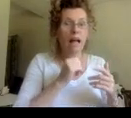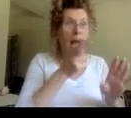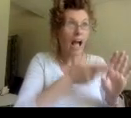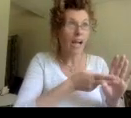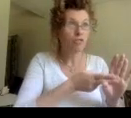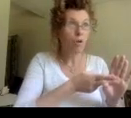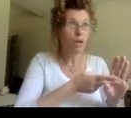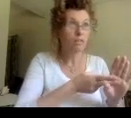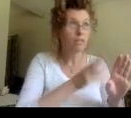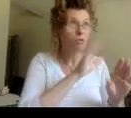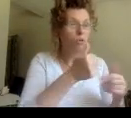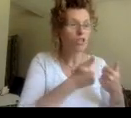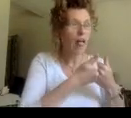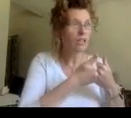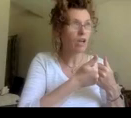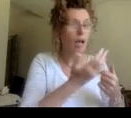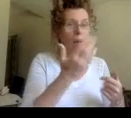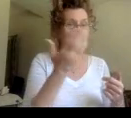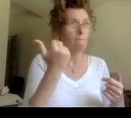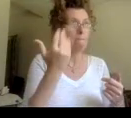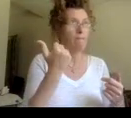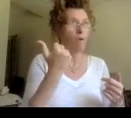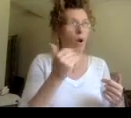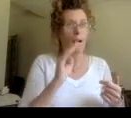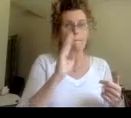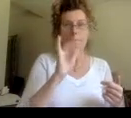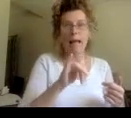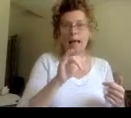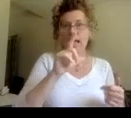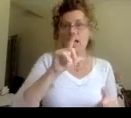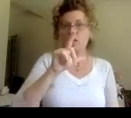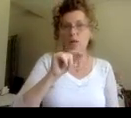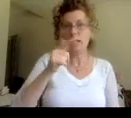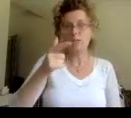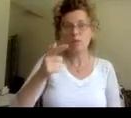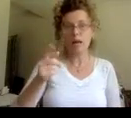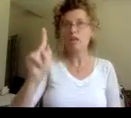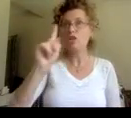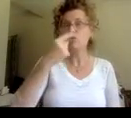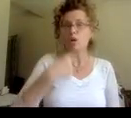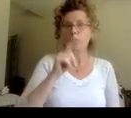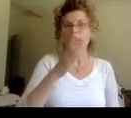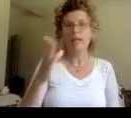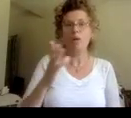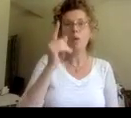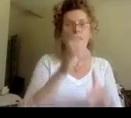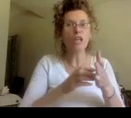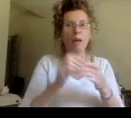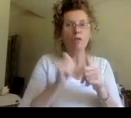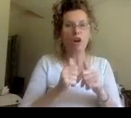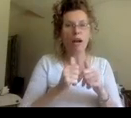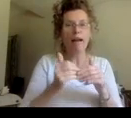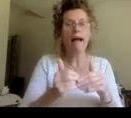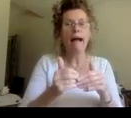May 2021, I would just have not done this at all. But because you said this one thing, you just need to be one chapter ahead. And that gave me the